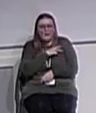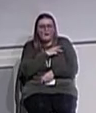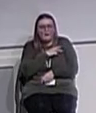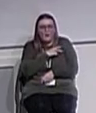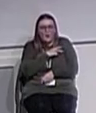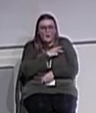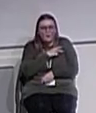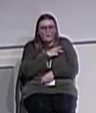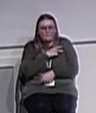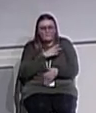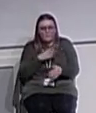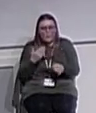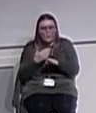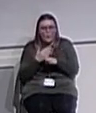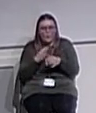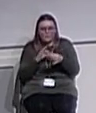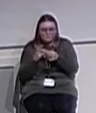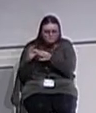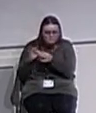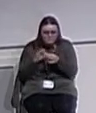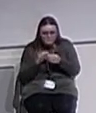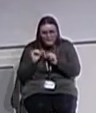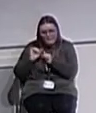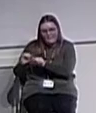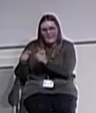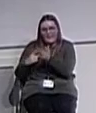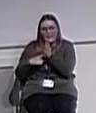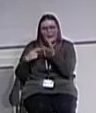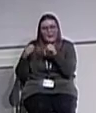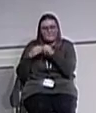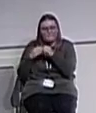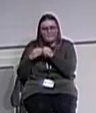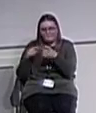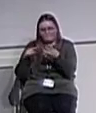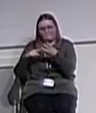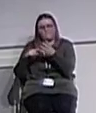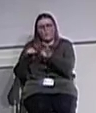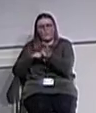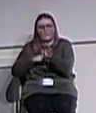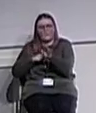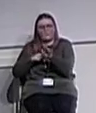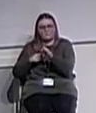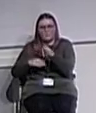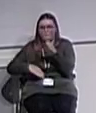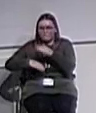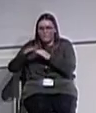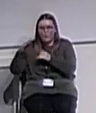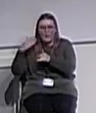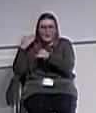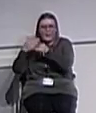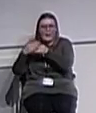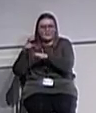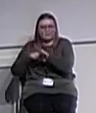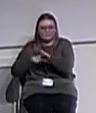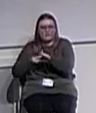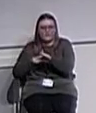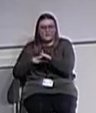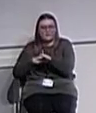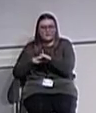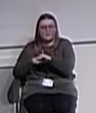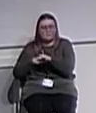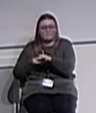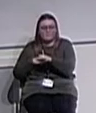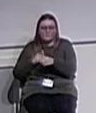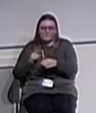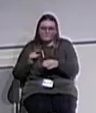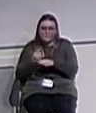work with in their lab in fourth year. So the whole of the last year, it's probably the first time in your life you